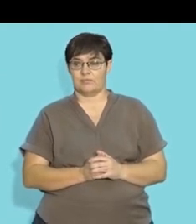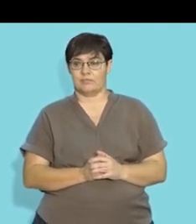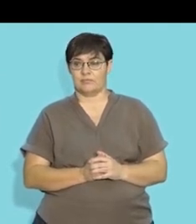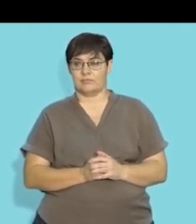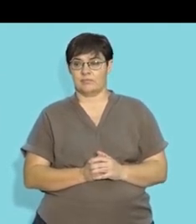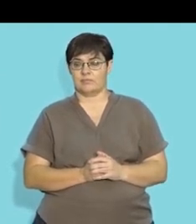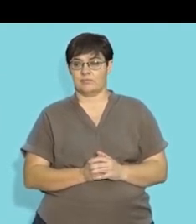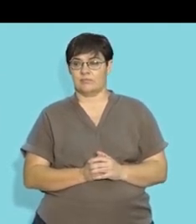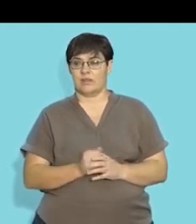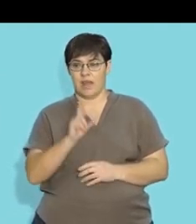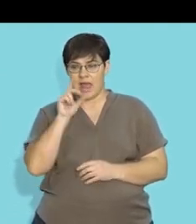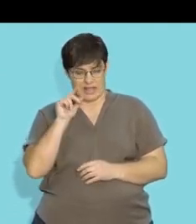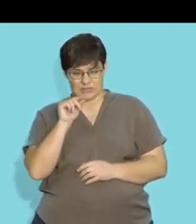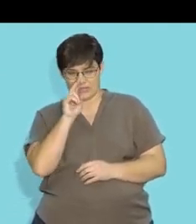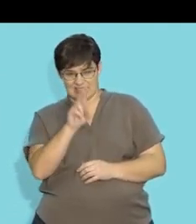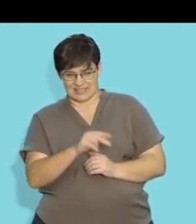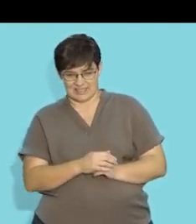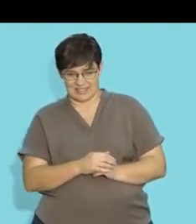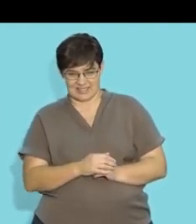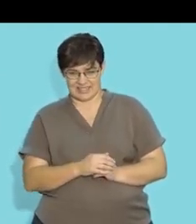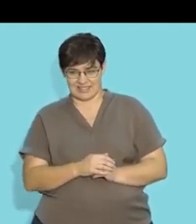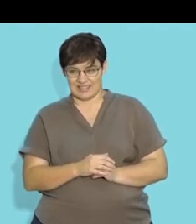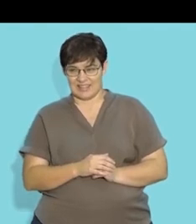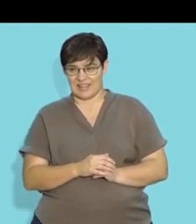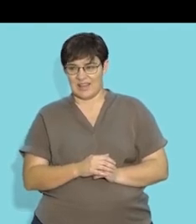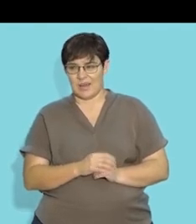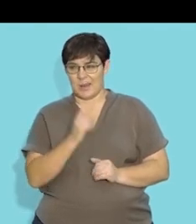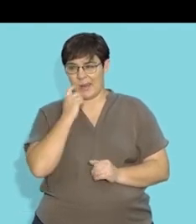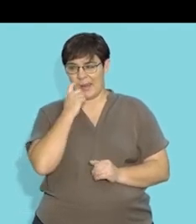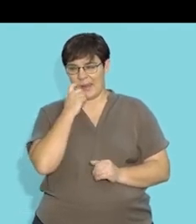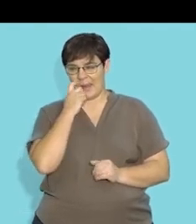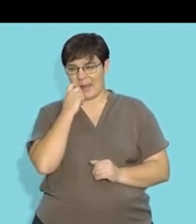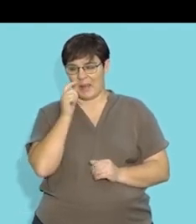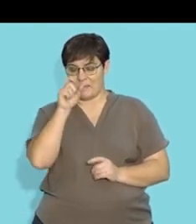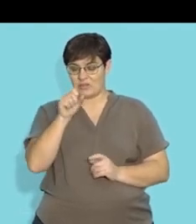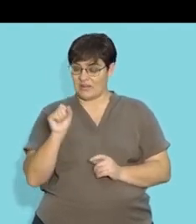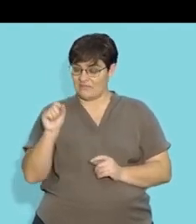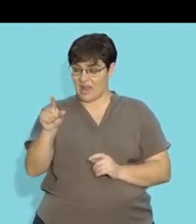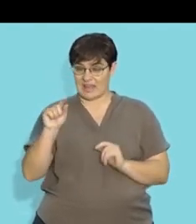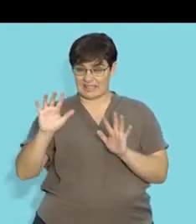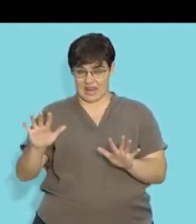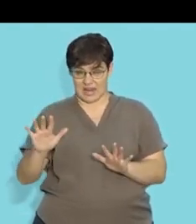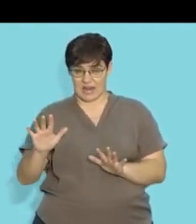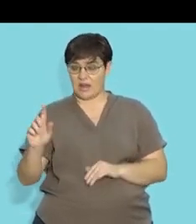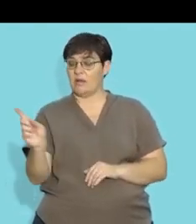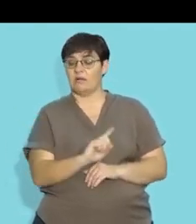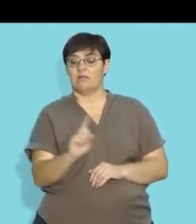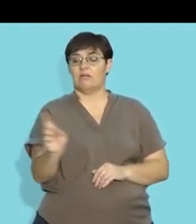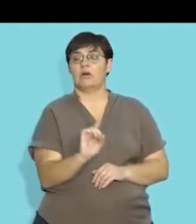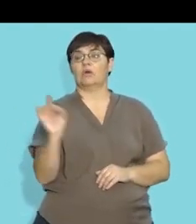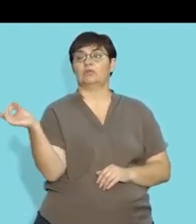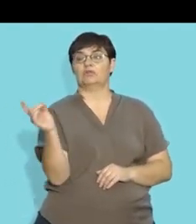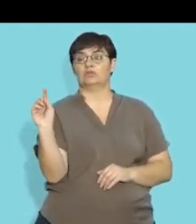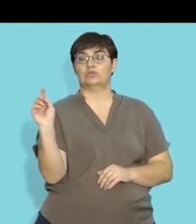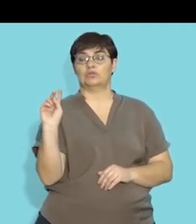with 2. That's interesting. Can you see? The person who's actually, 10 kilometers away, they